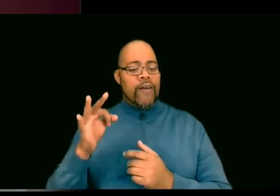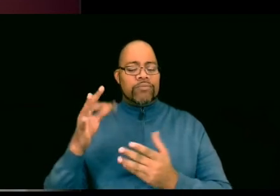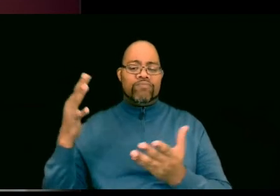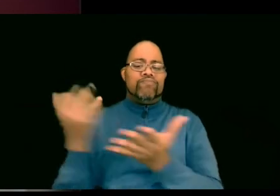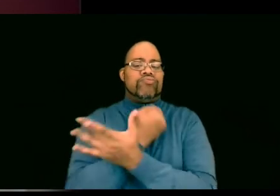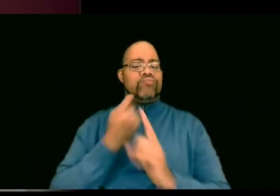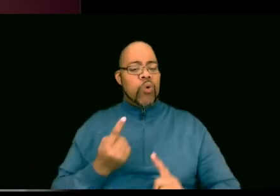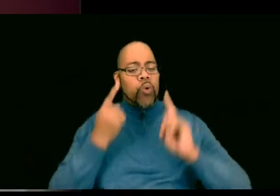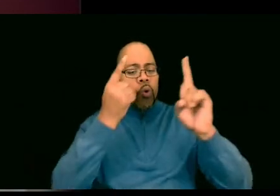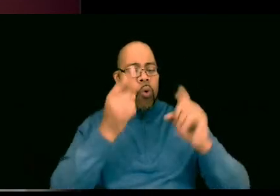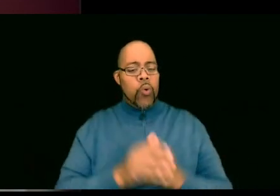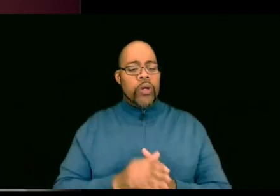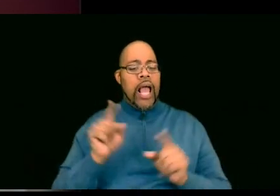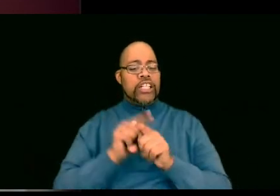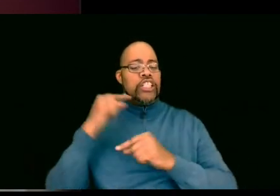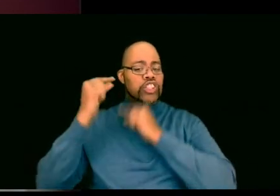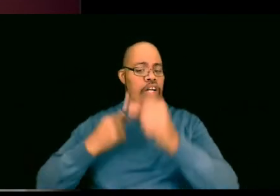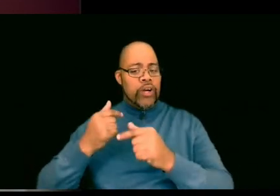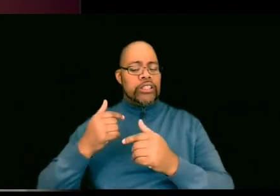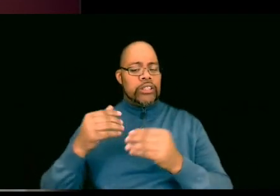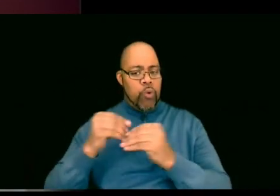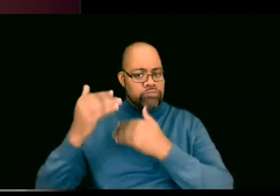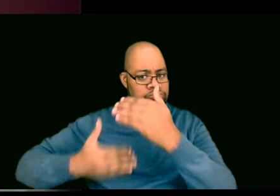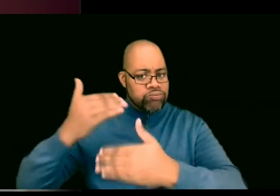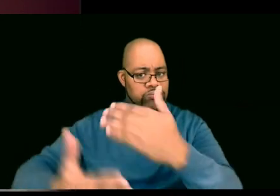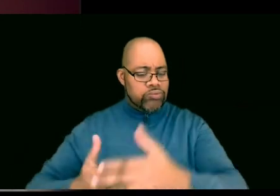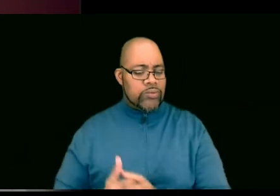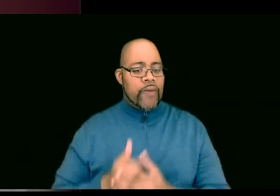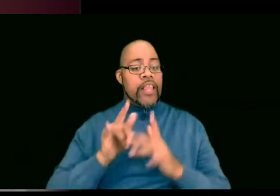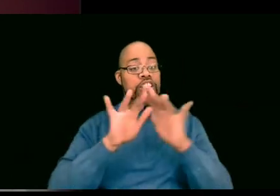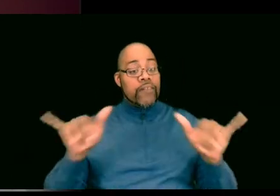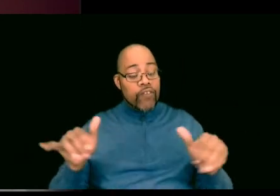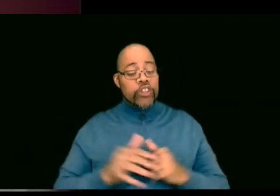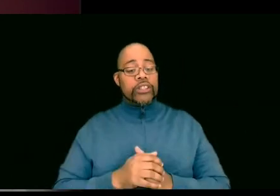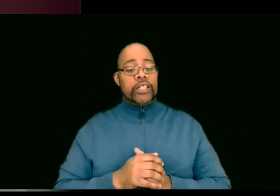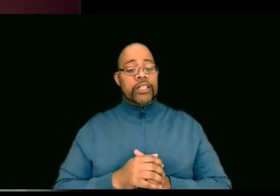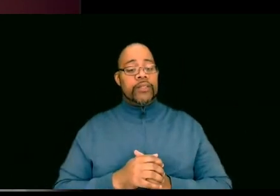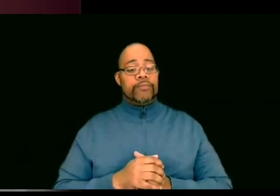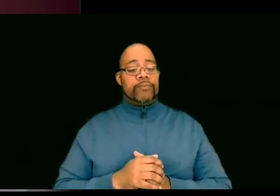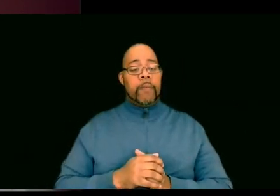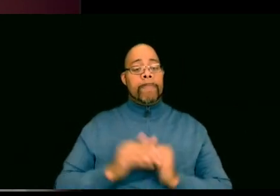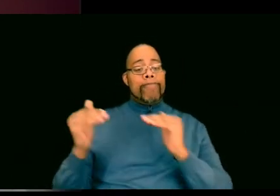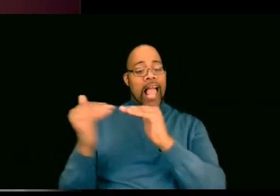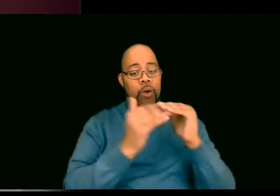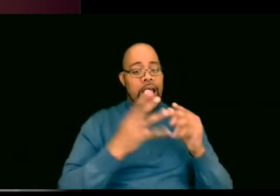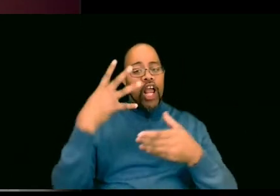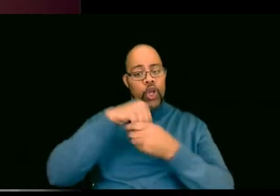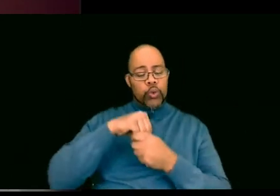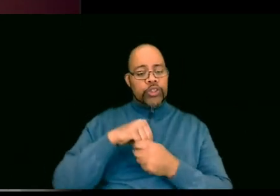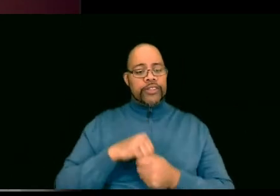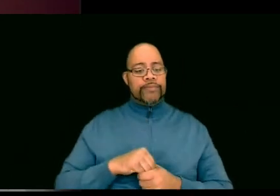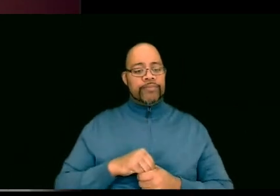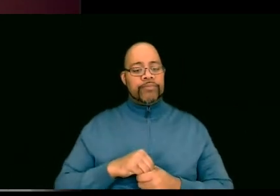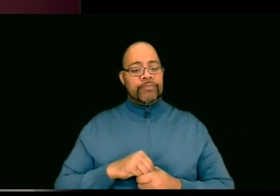terms of attainment as the generations come. You see, the diversity, equity,